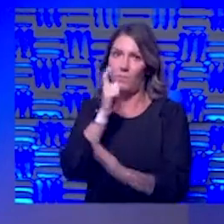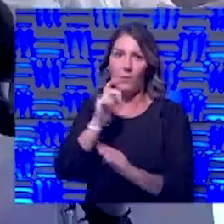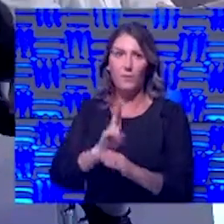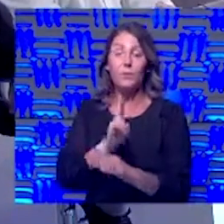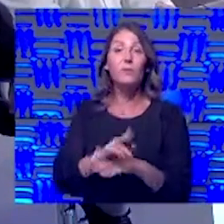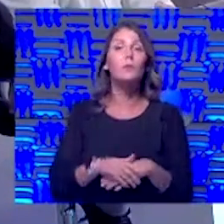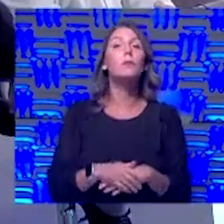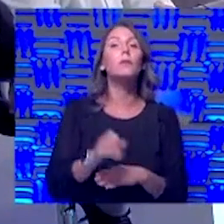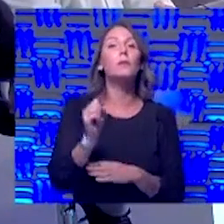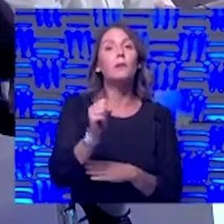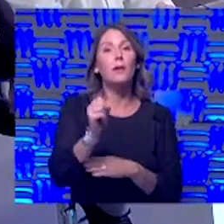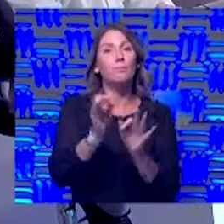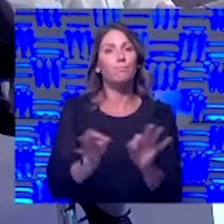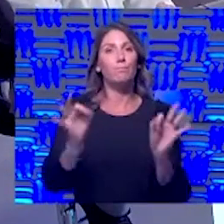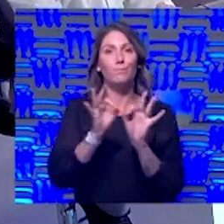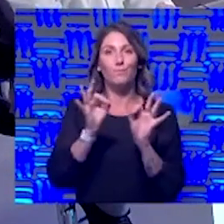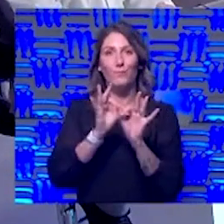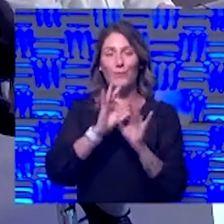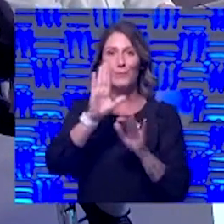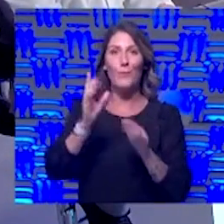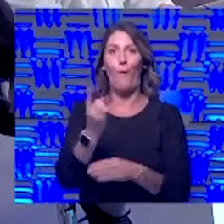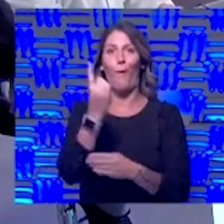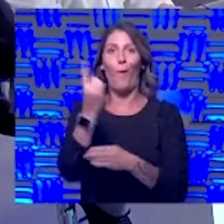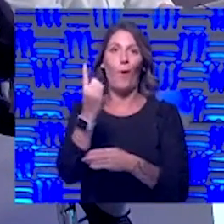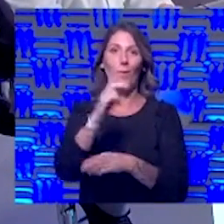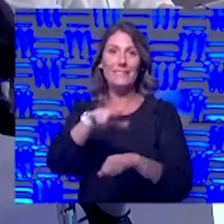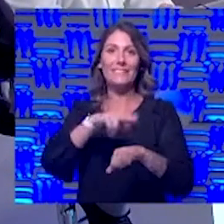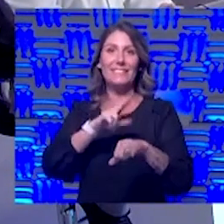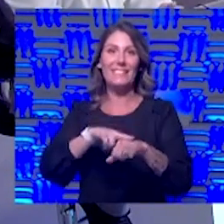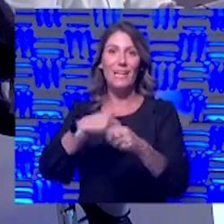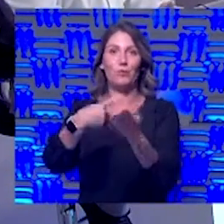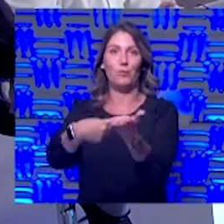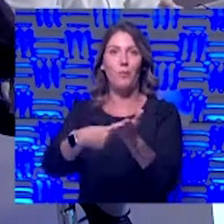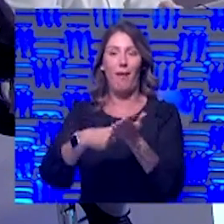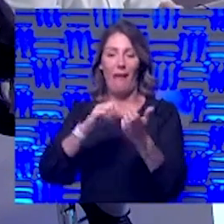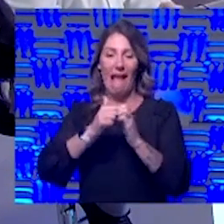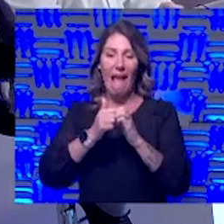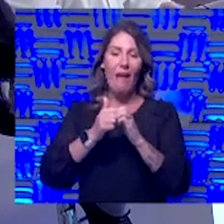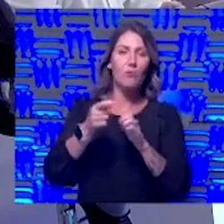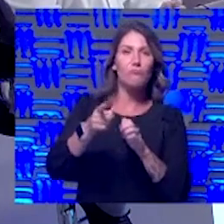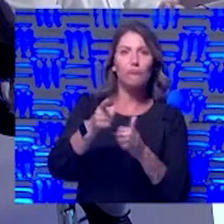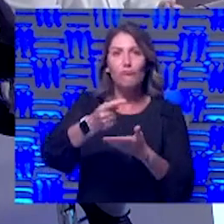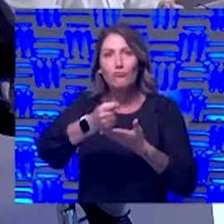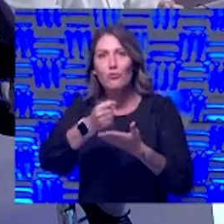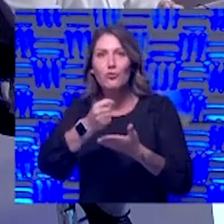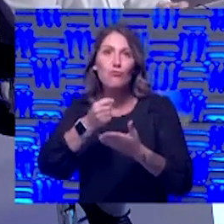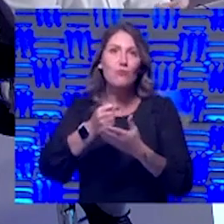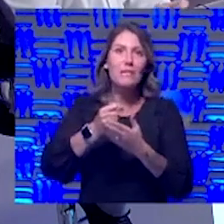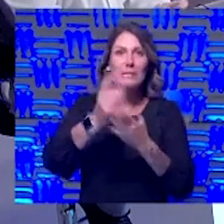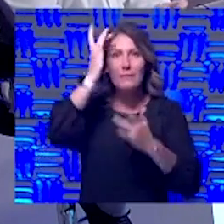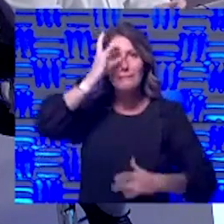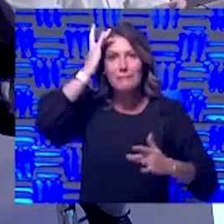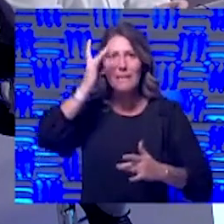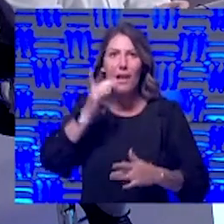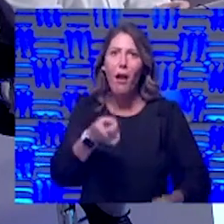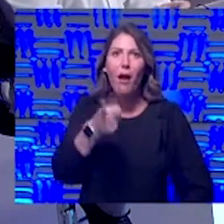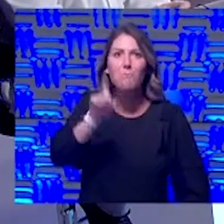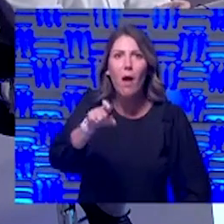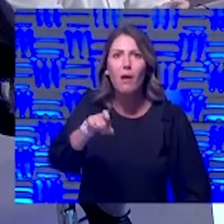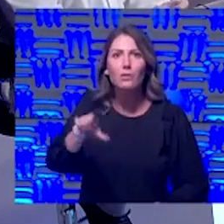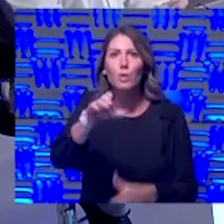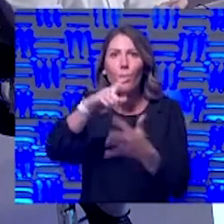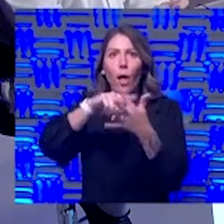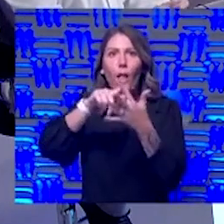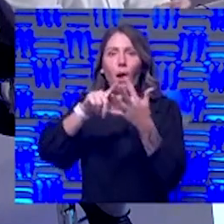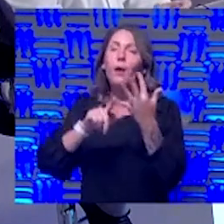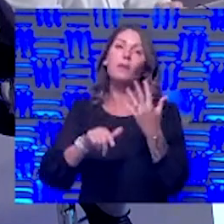It is important because there's always this national debate about how we should or shouldn't treat disease, and people want to let's do it. And you have